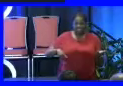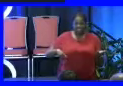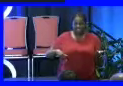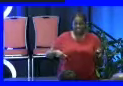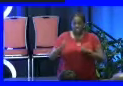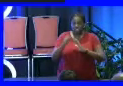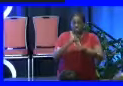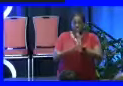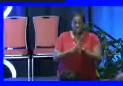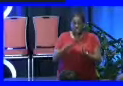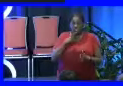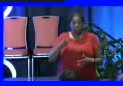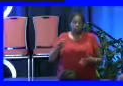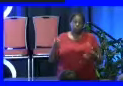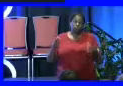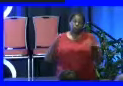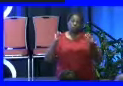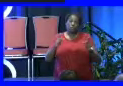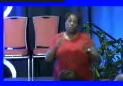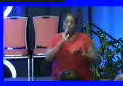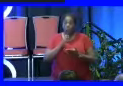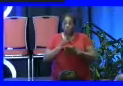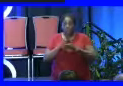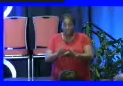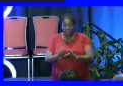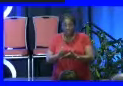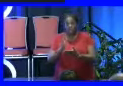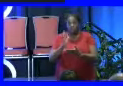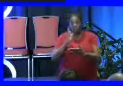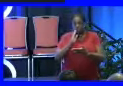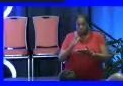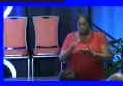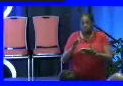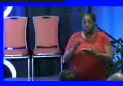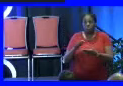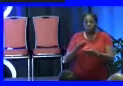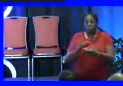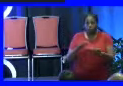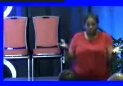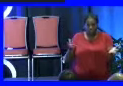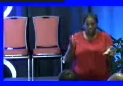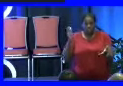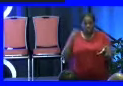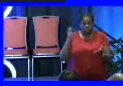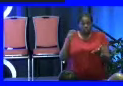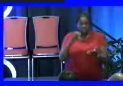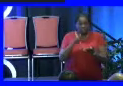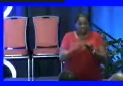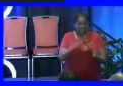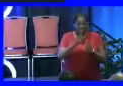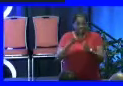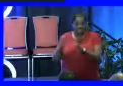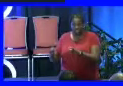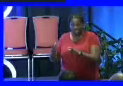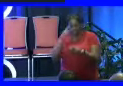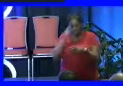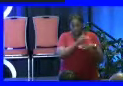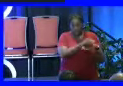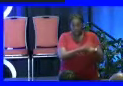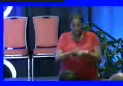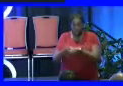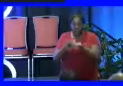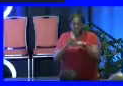the state said, okay, let's help you with that. And we put out grant funding so that they could change their systems to do nightly uploads.